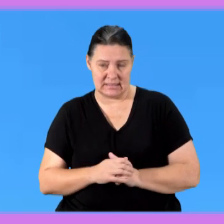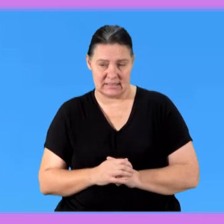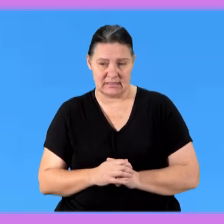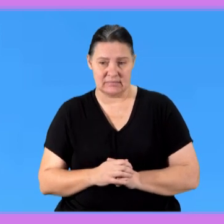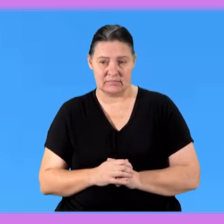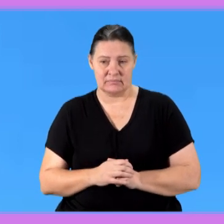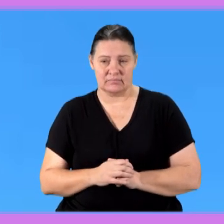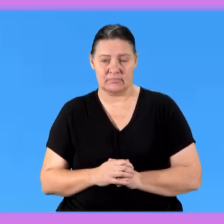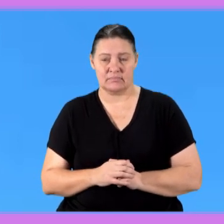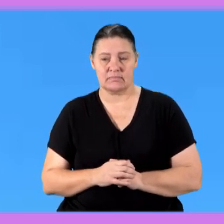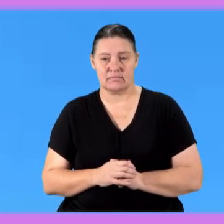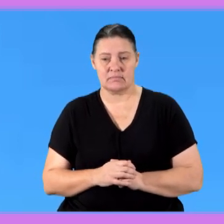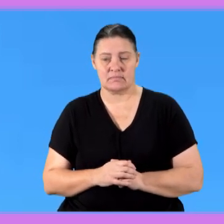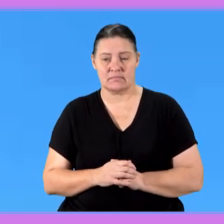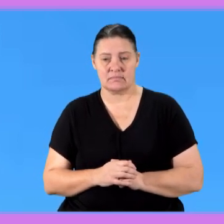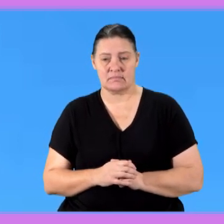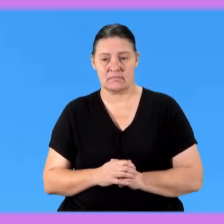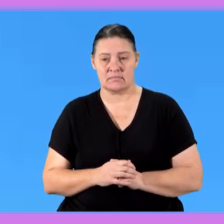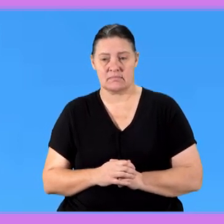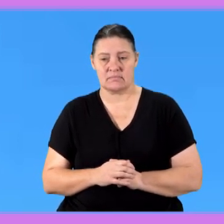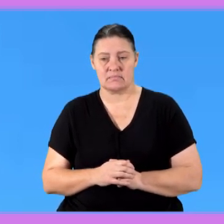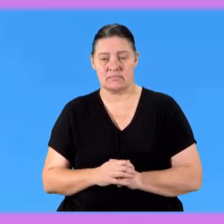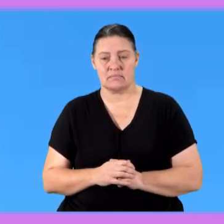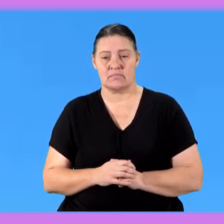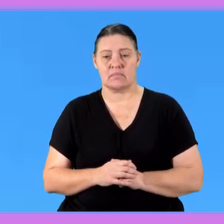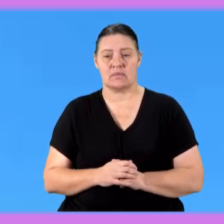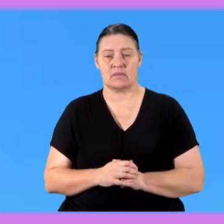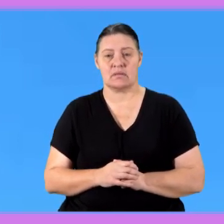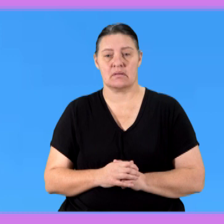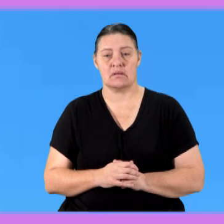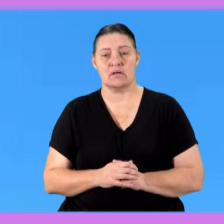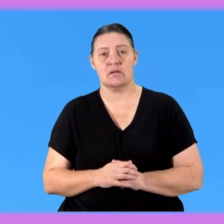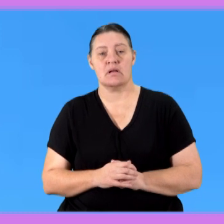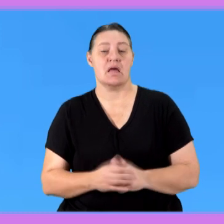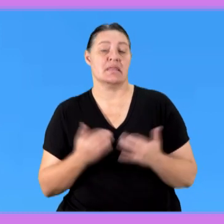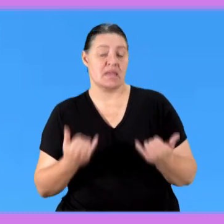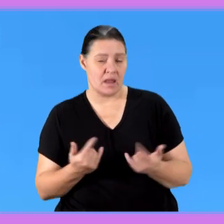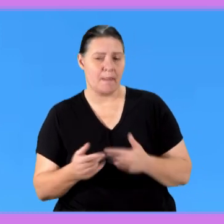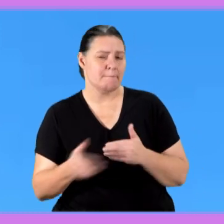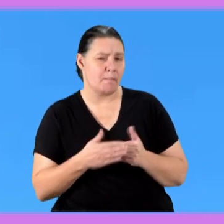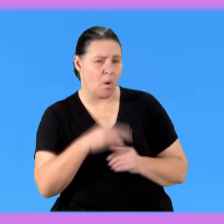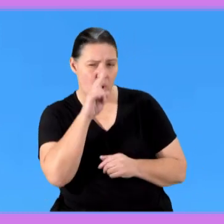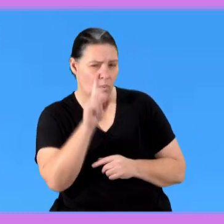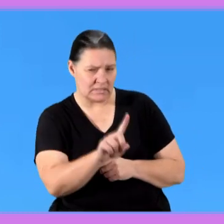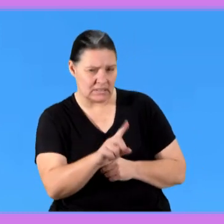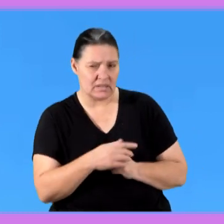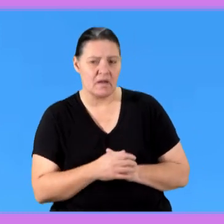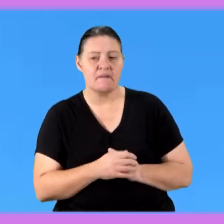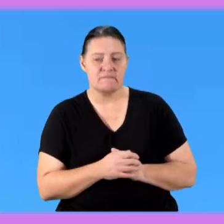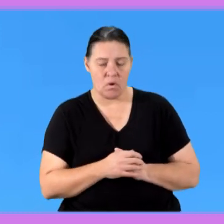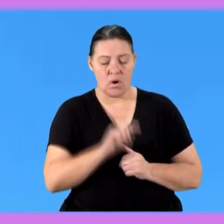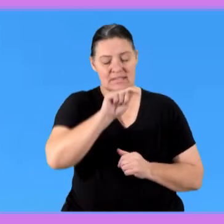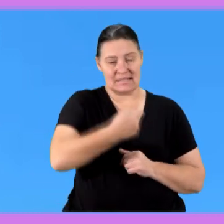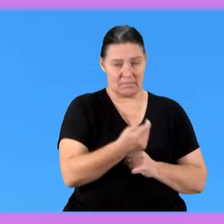over 20. Okay, so let me just write that down, 8 over 20. Then what else are we looking for? We are looking for